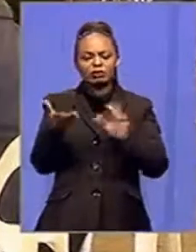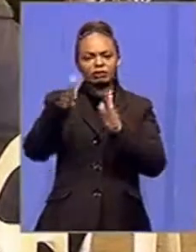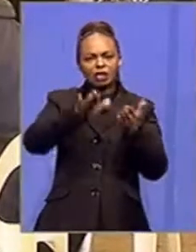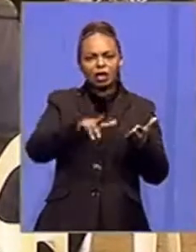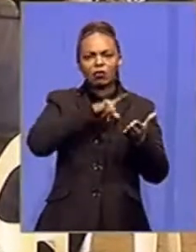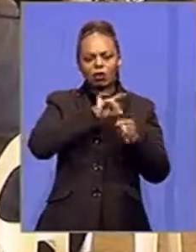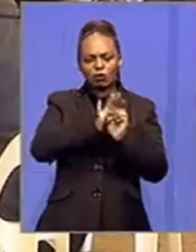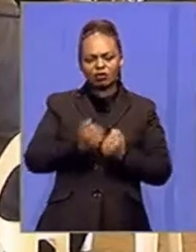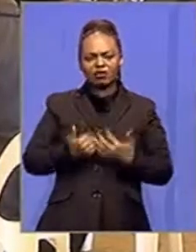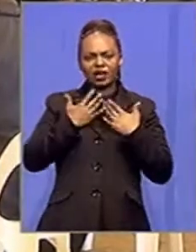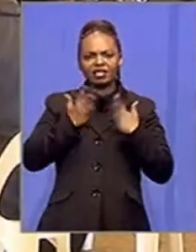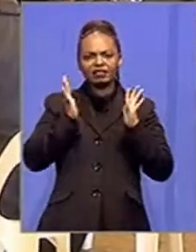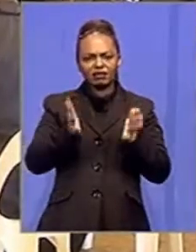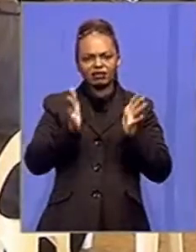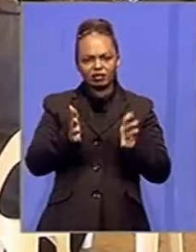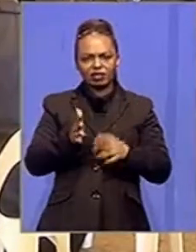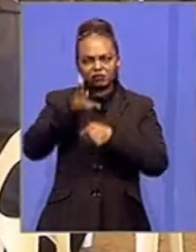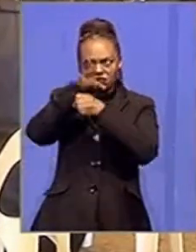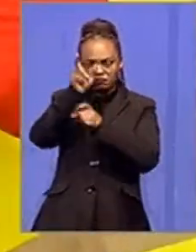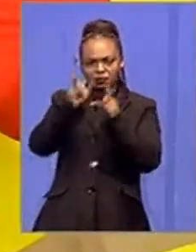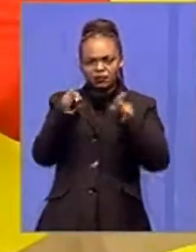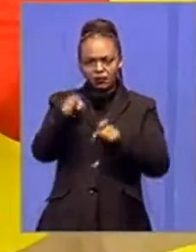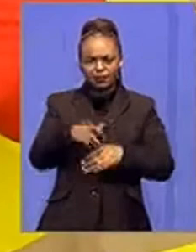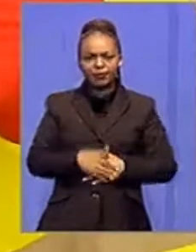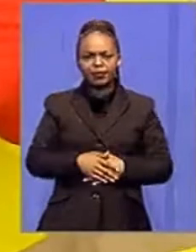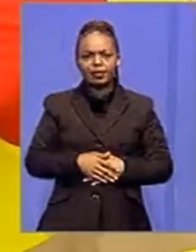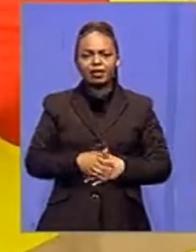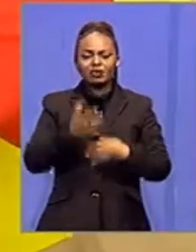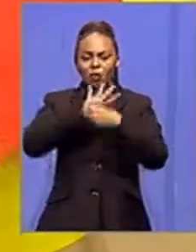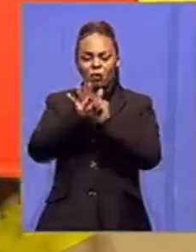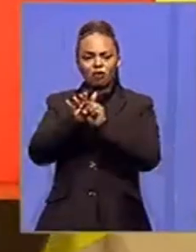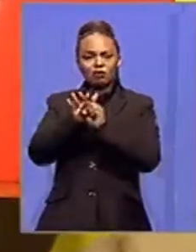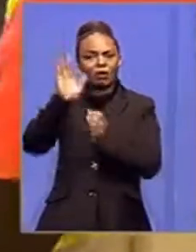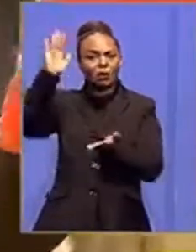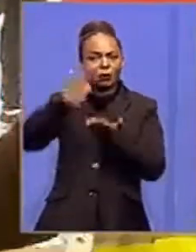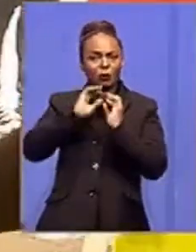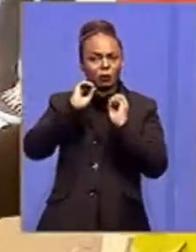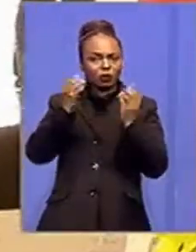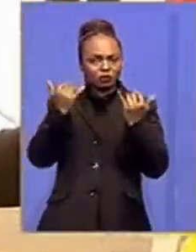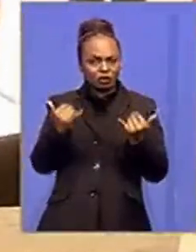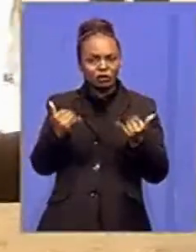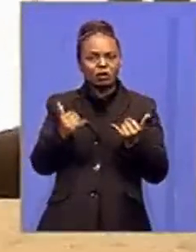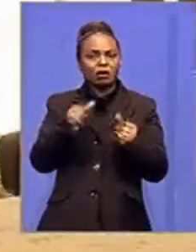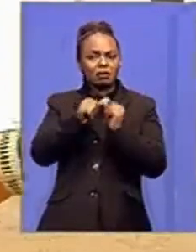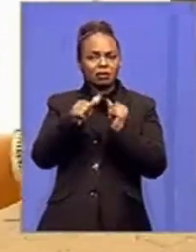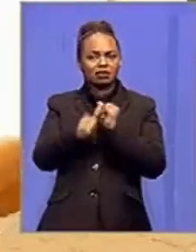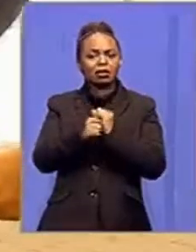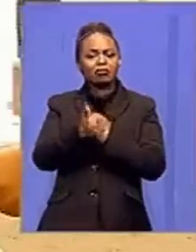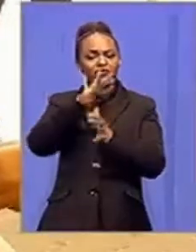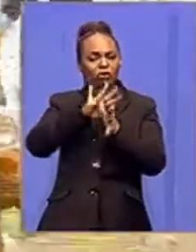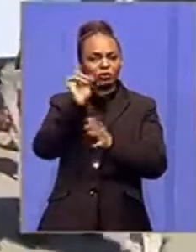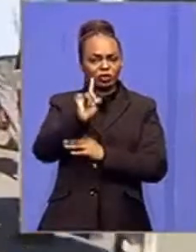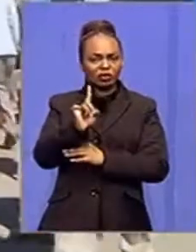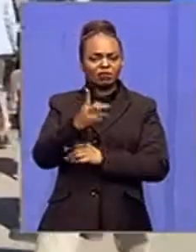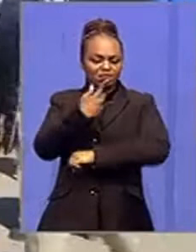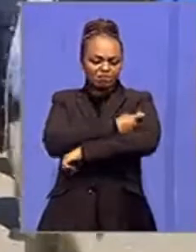tloga ngwagola. Ge leuba le sa bontše go fokotšega, go bohlokwa go babega ditaba go hwetša tšhireletšo kgahlanong le leuba le.